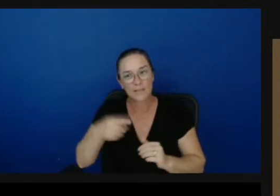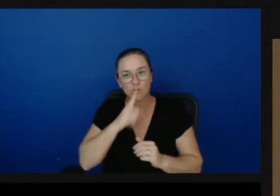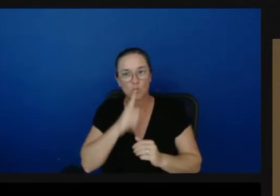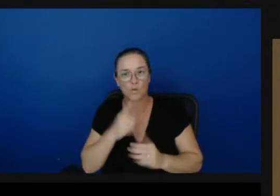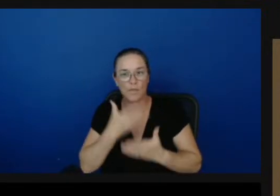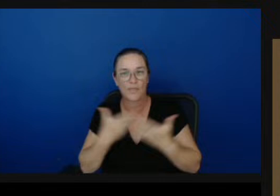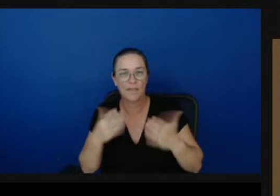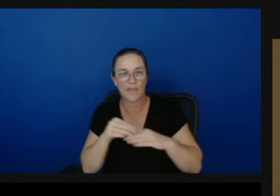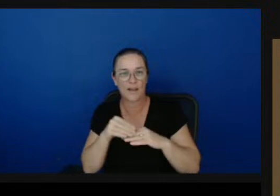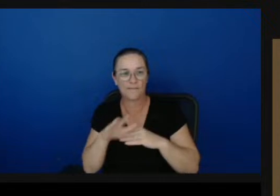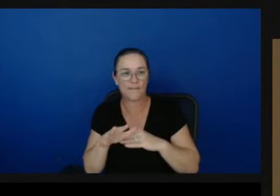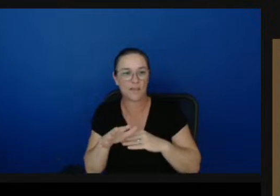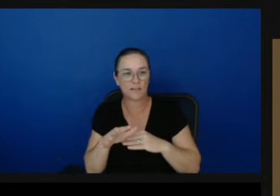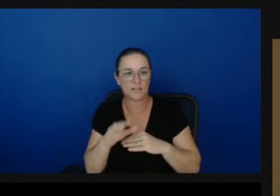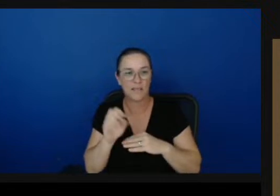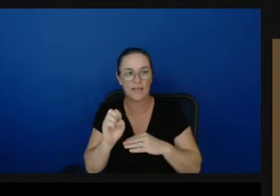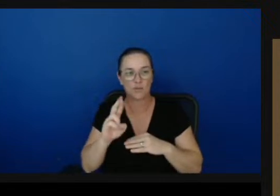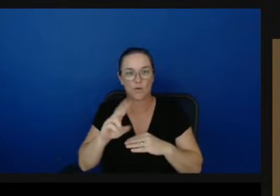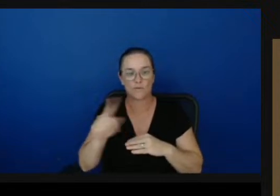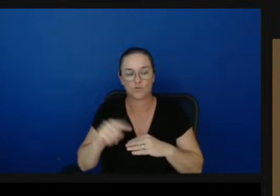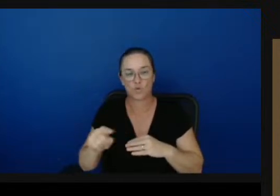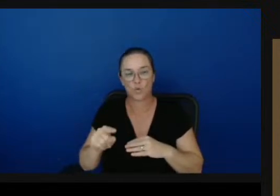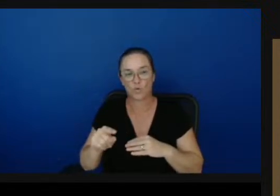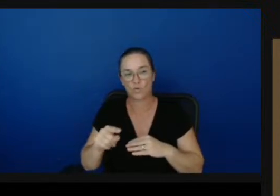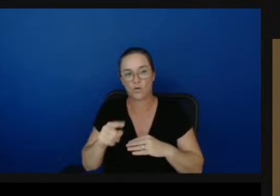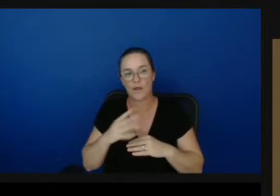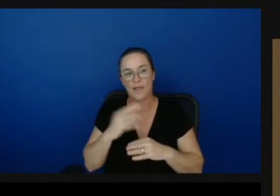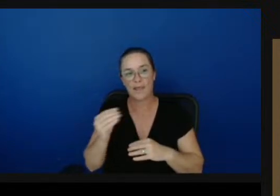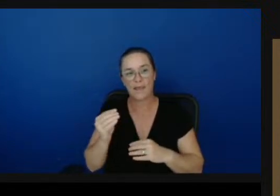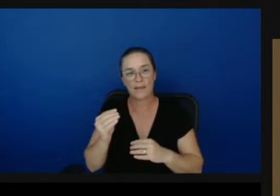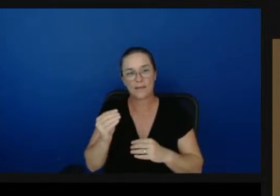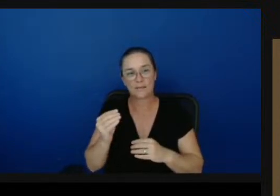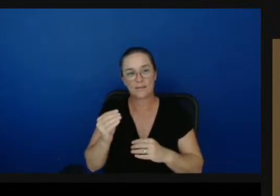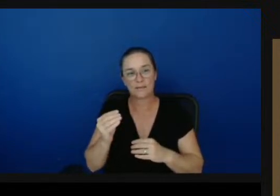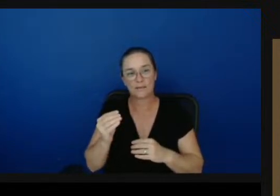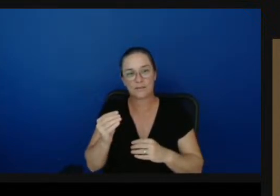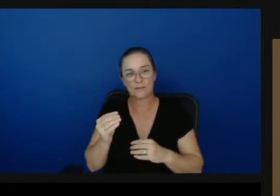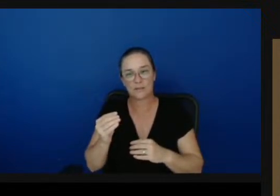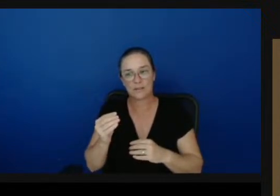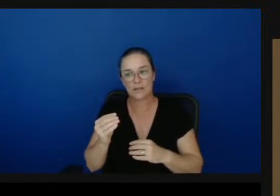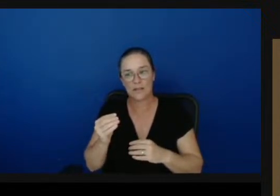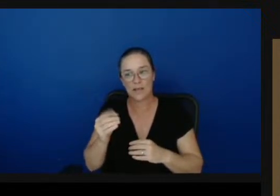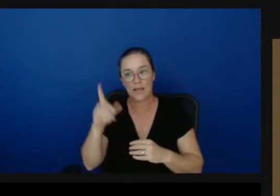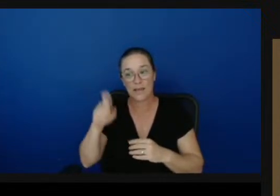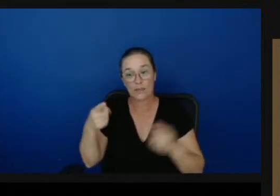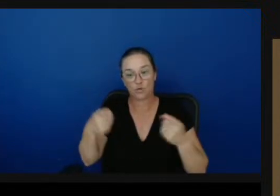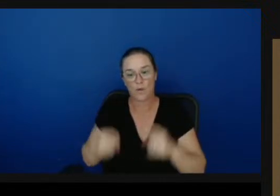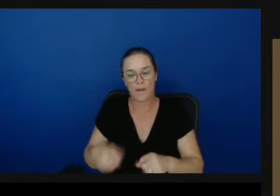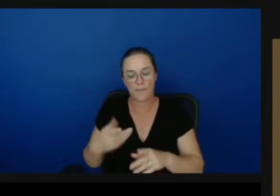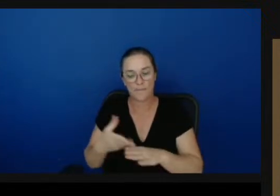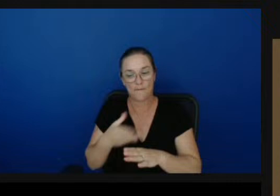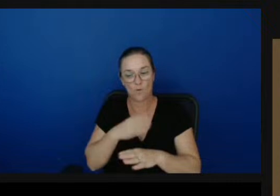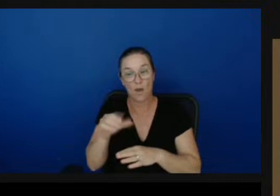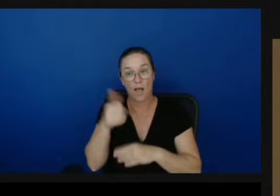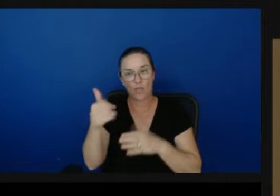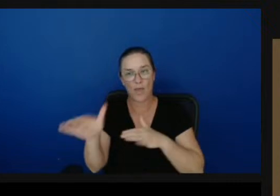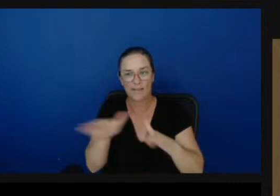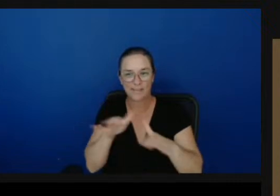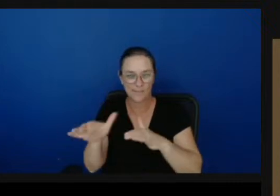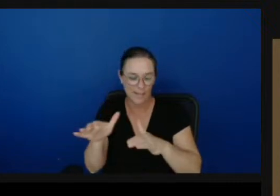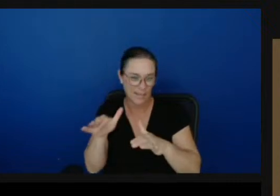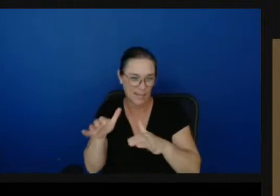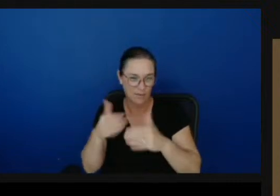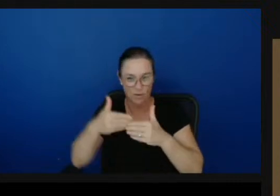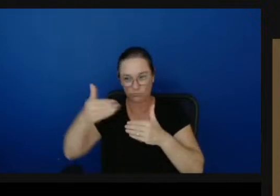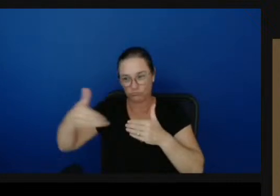affects the East Rift Zone, and it's the prerequisite for any further activity in the rift zone and further on where it